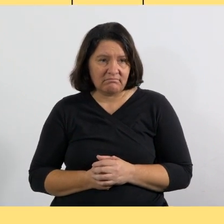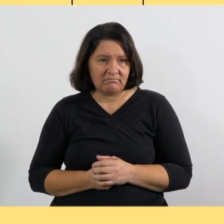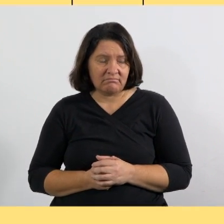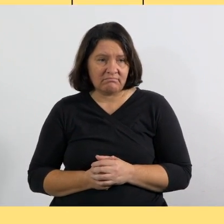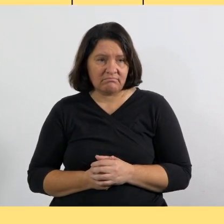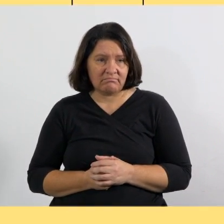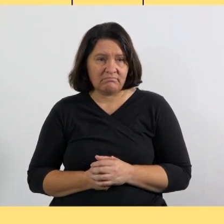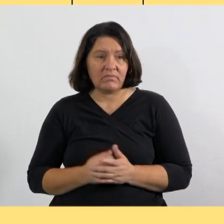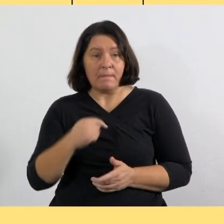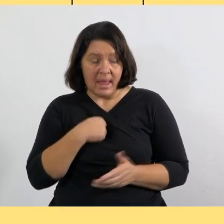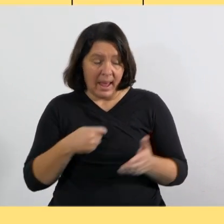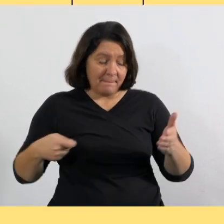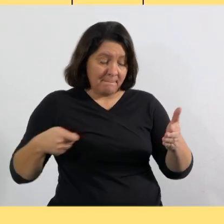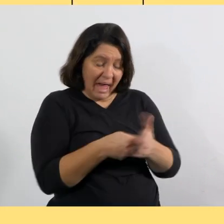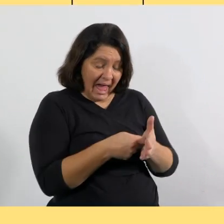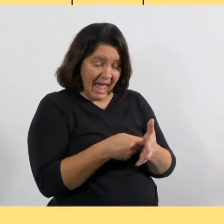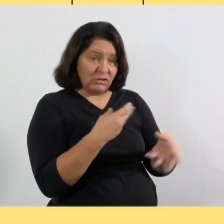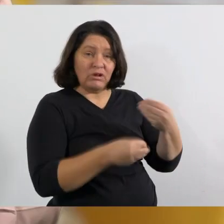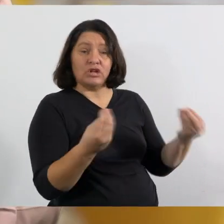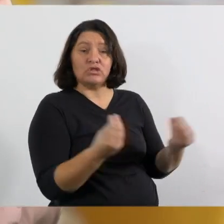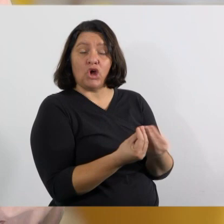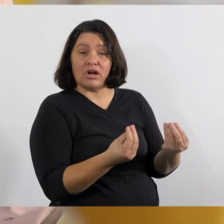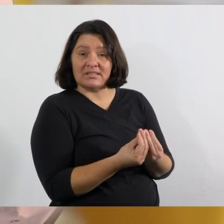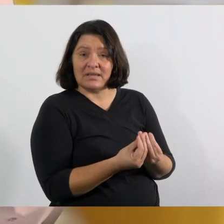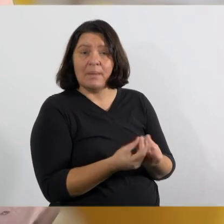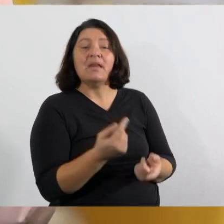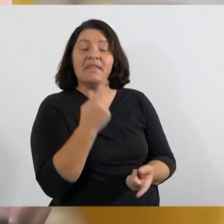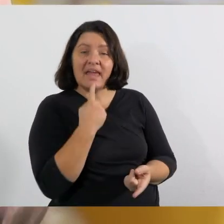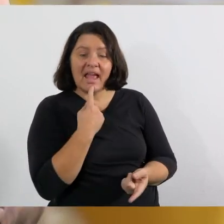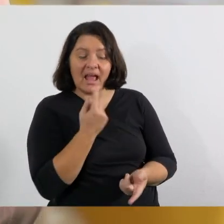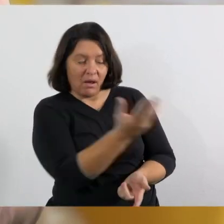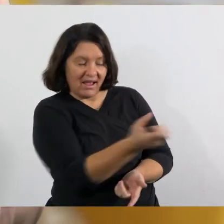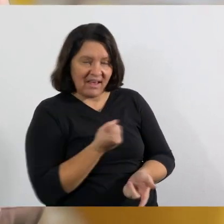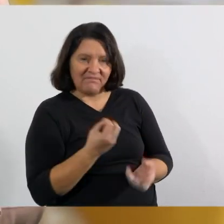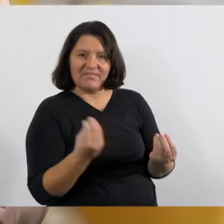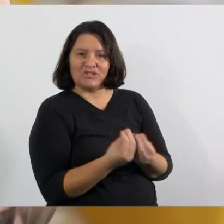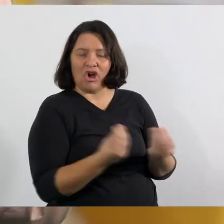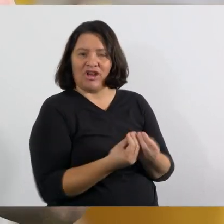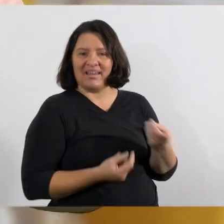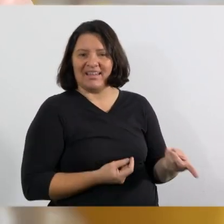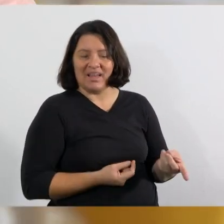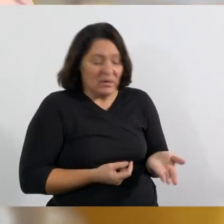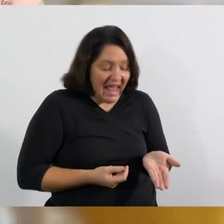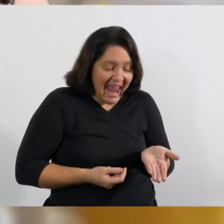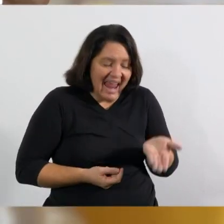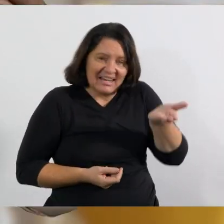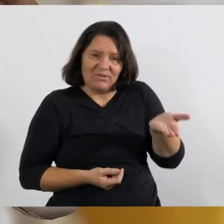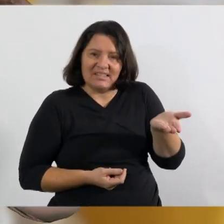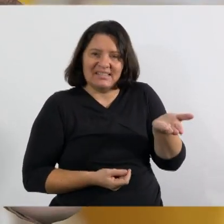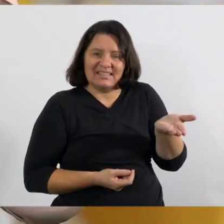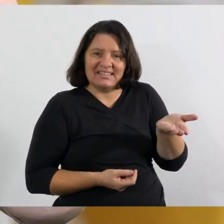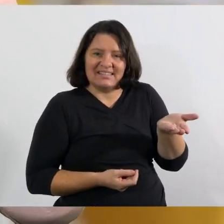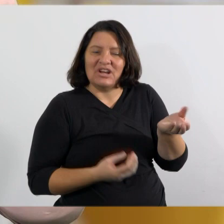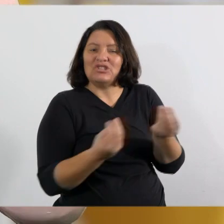I purchase trading stock, that means goods are coming into the business. It is going to increase now